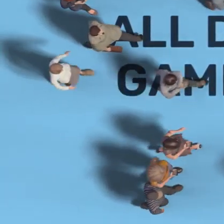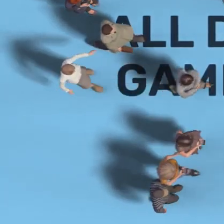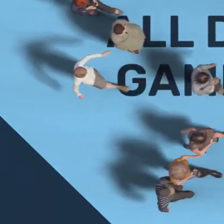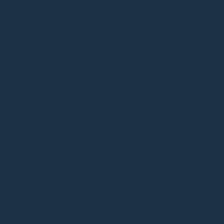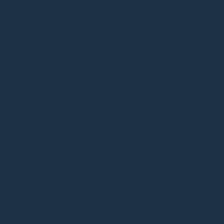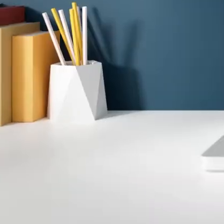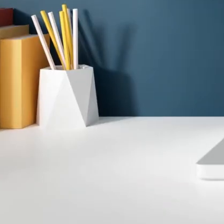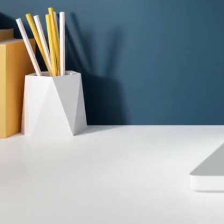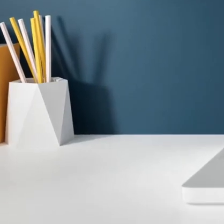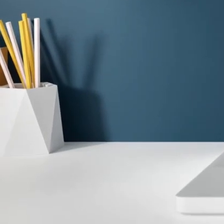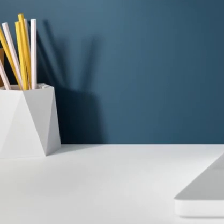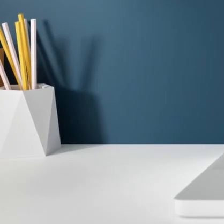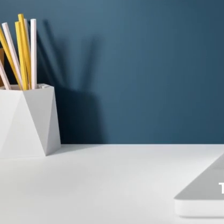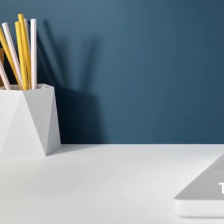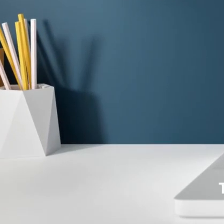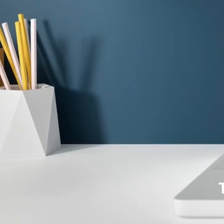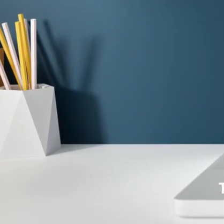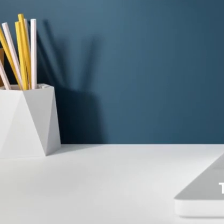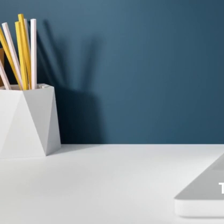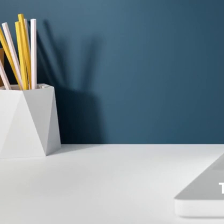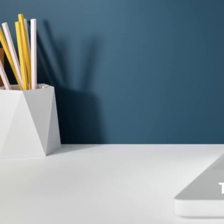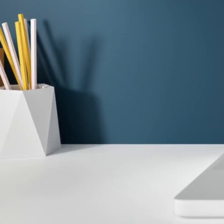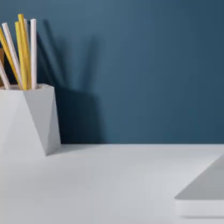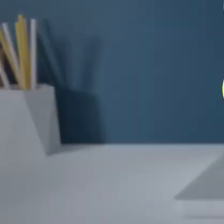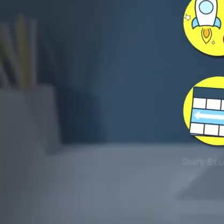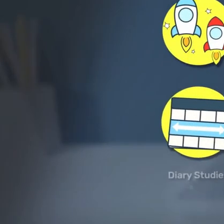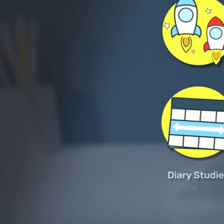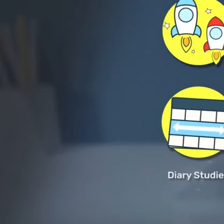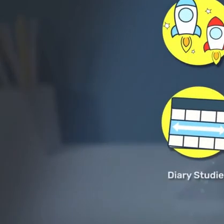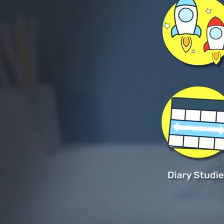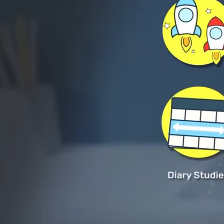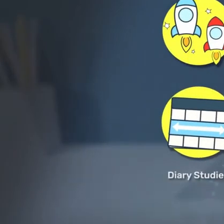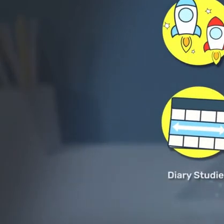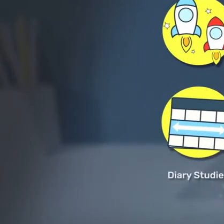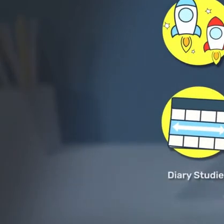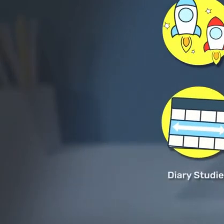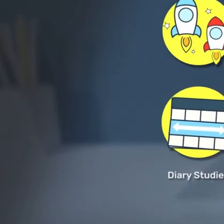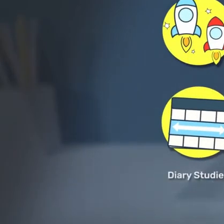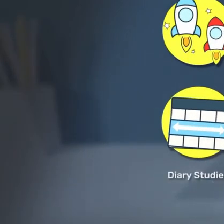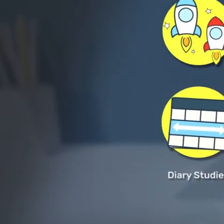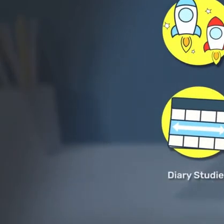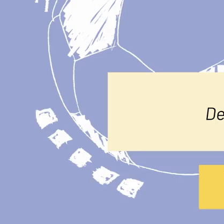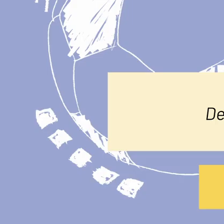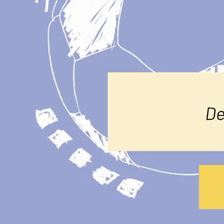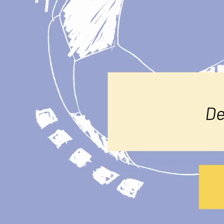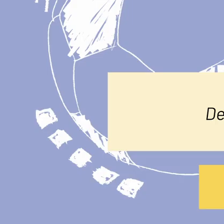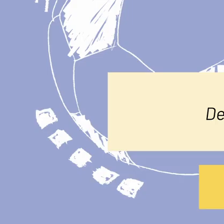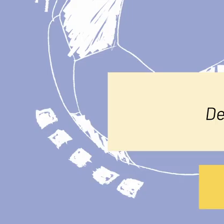with our panel of over 1 million players these players help you discover why players play how they play